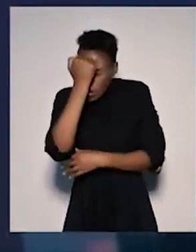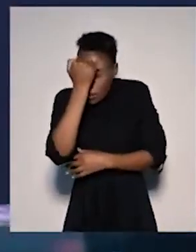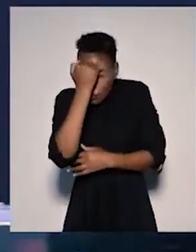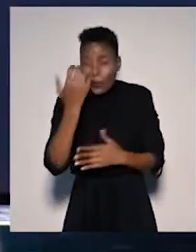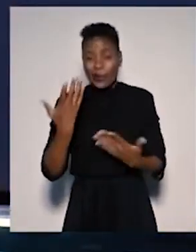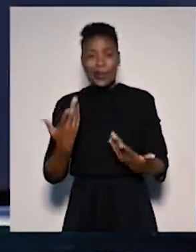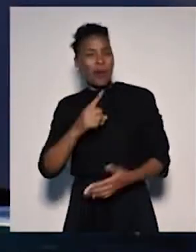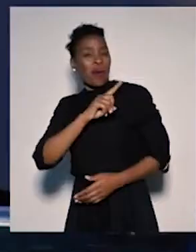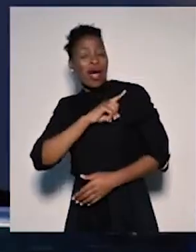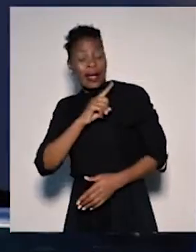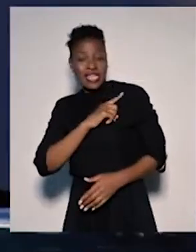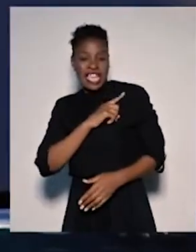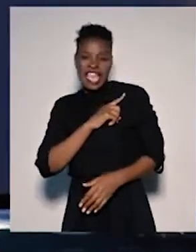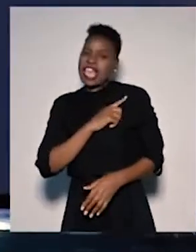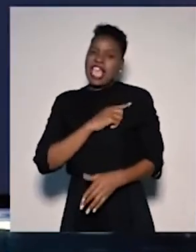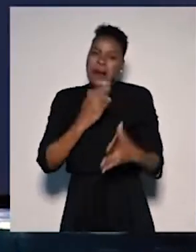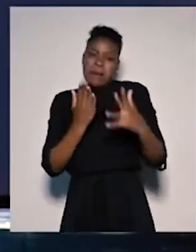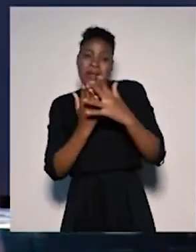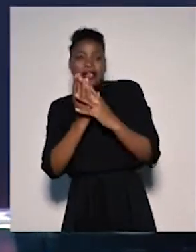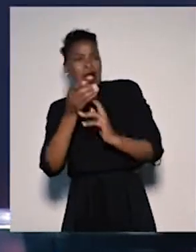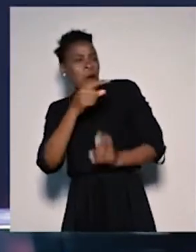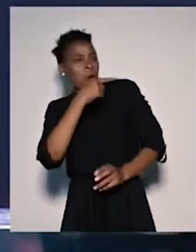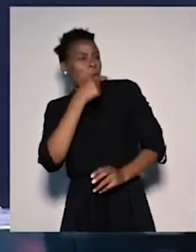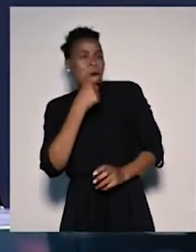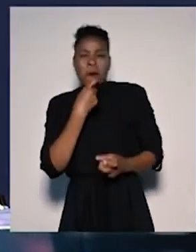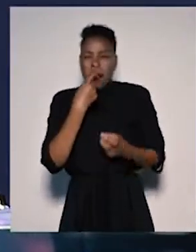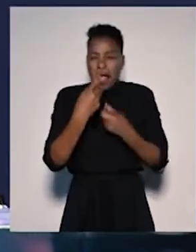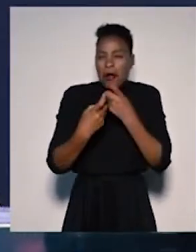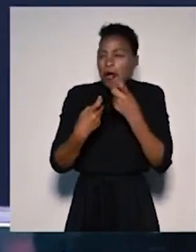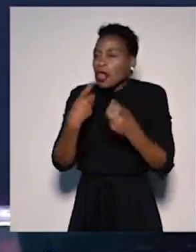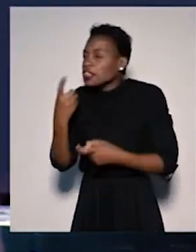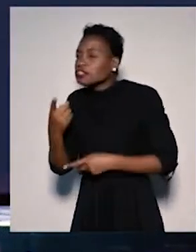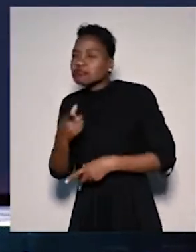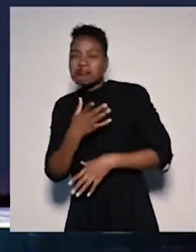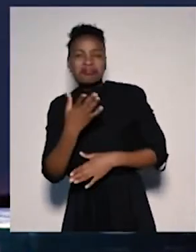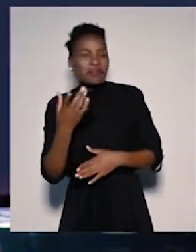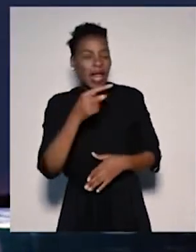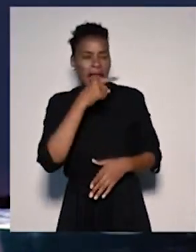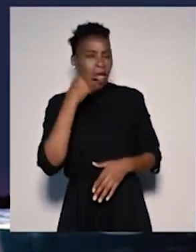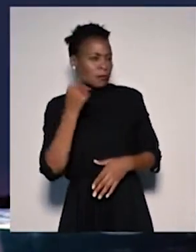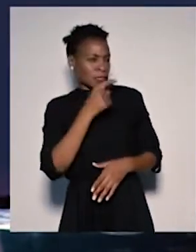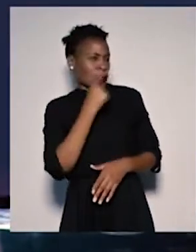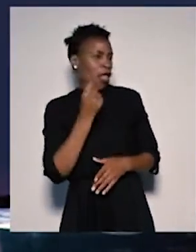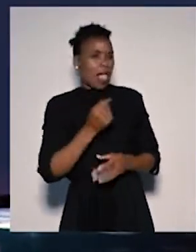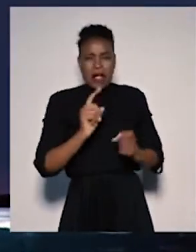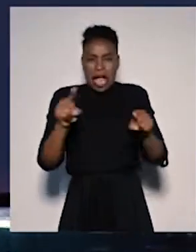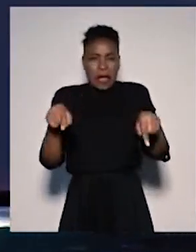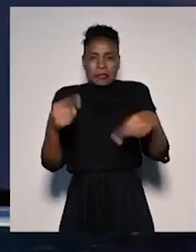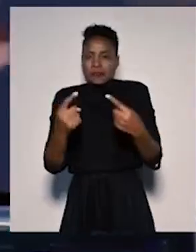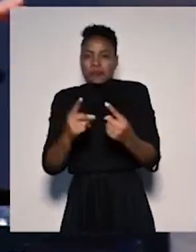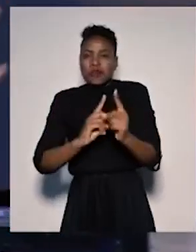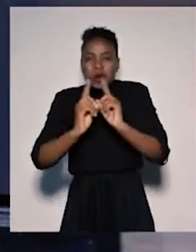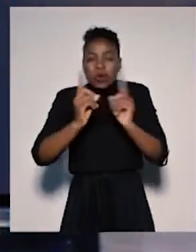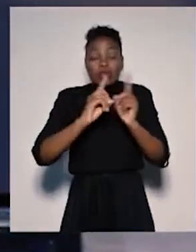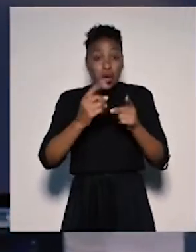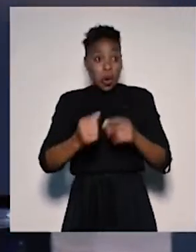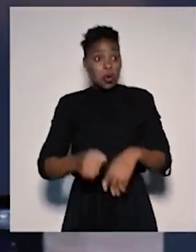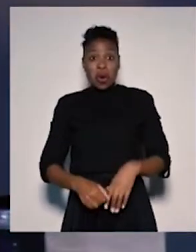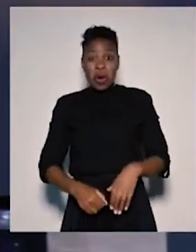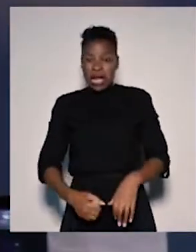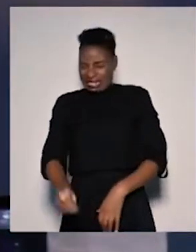Because now they have a break, they are calling everybody by names. They're boasting to everybody. You can't talk to them. Their head is so